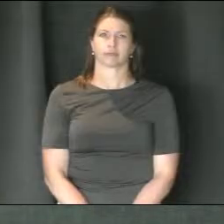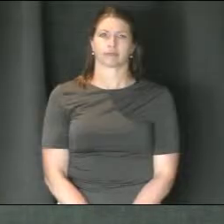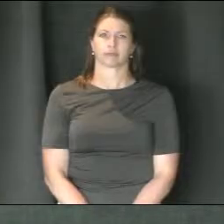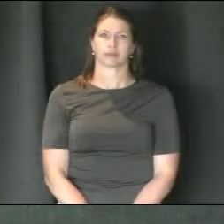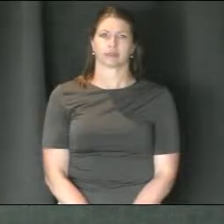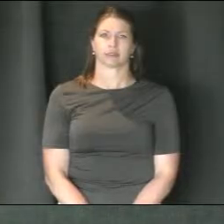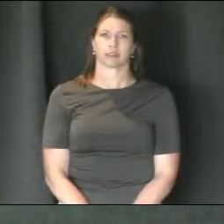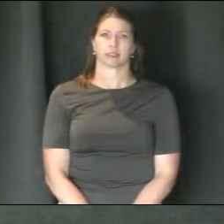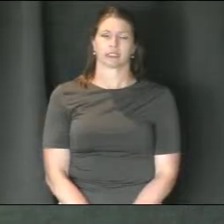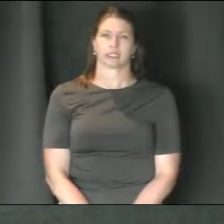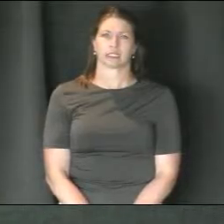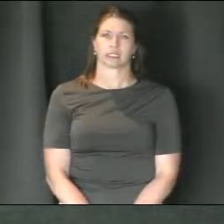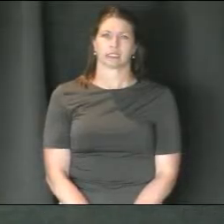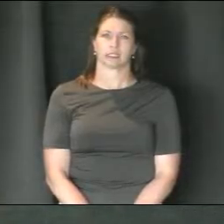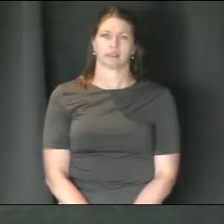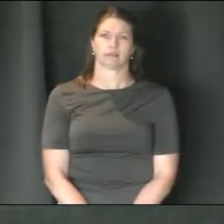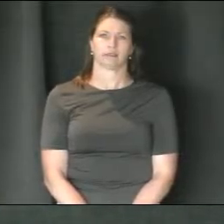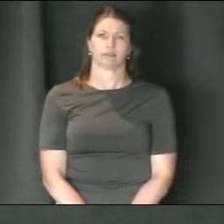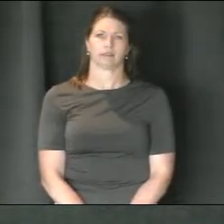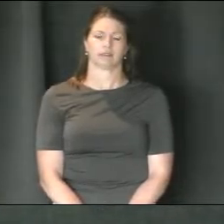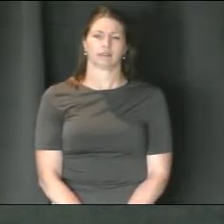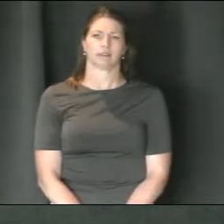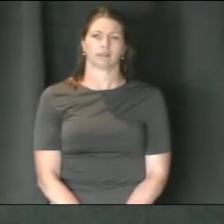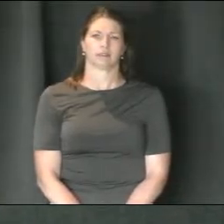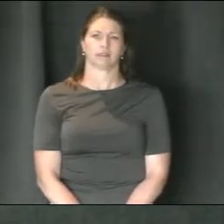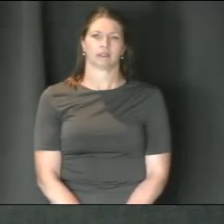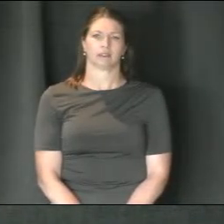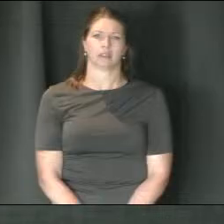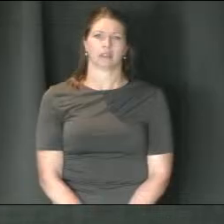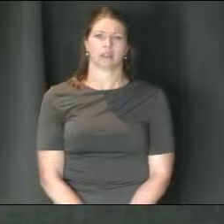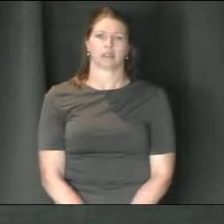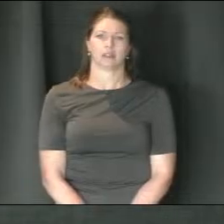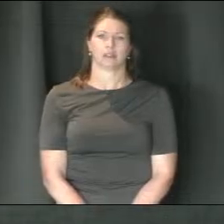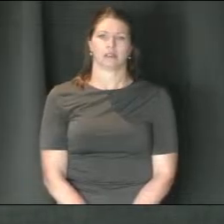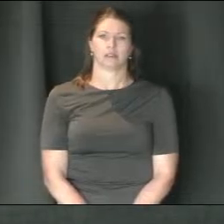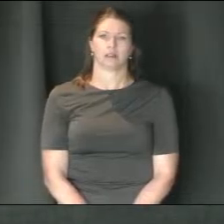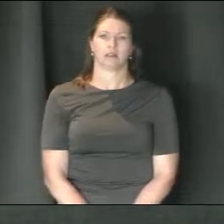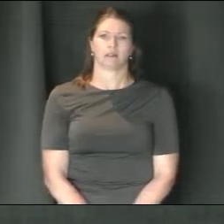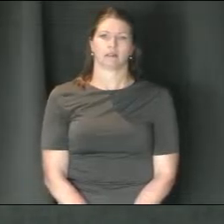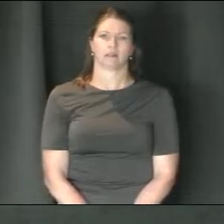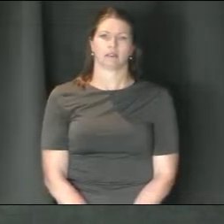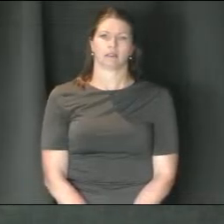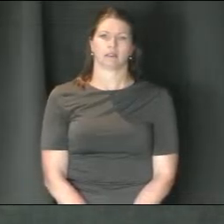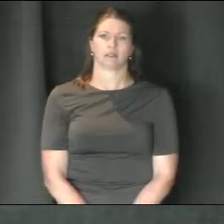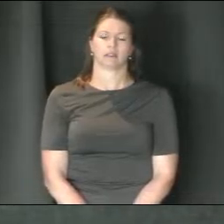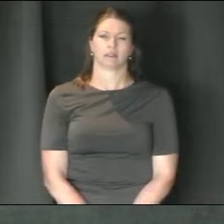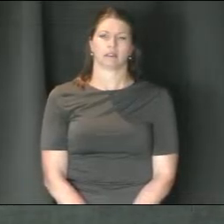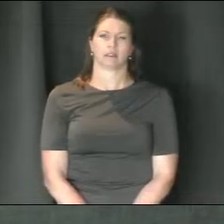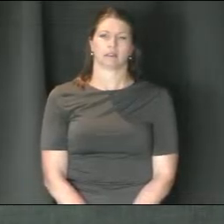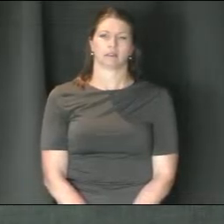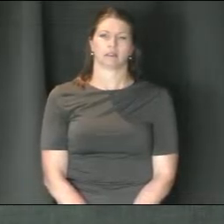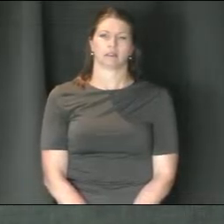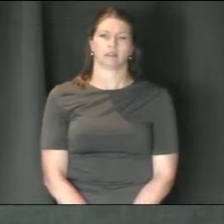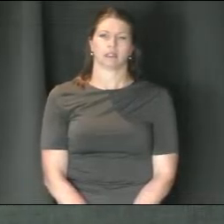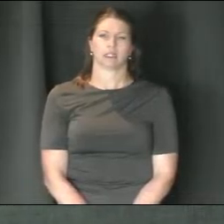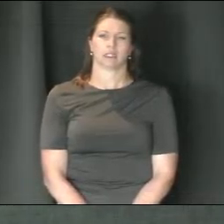en personne, soit par diffusion en direct, pour célébrer les prix de distinction pour les années